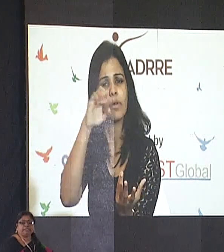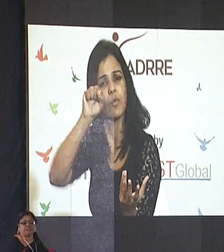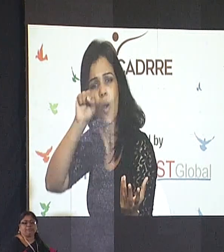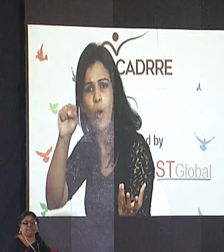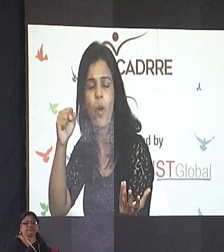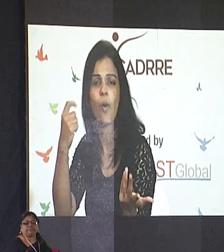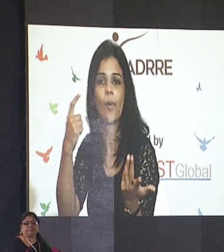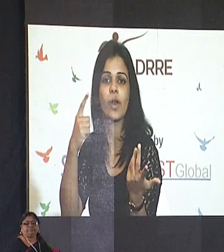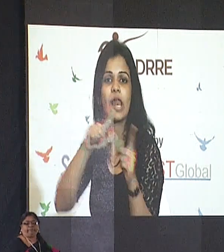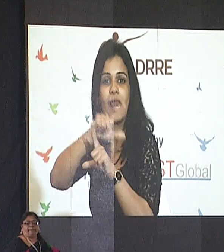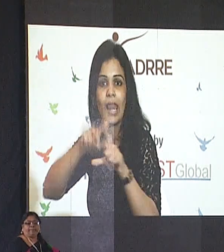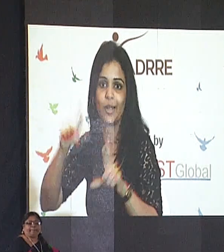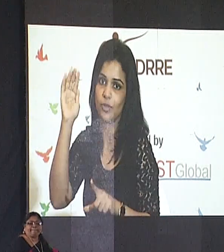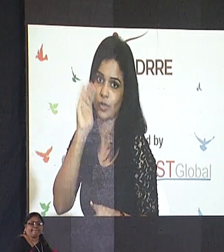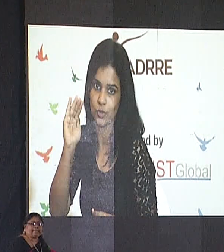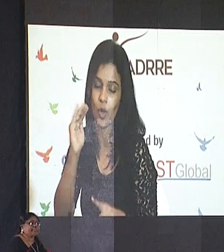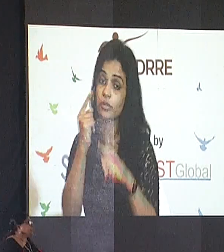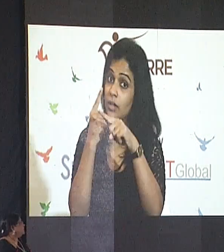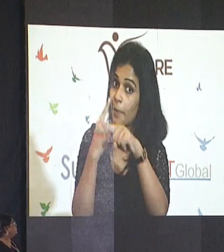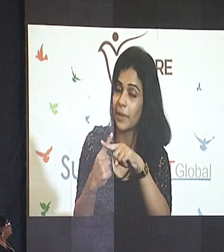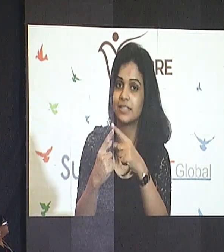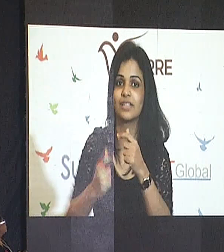percussion instruments.